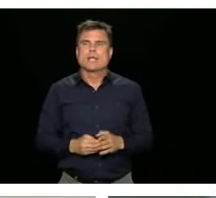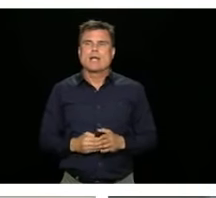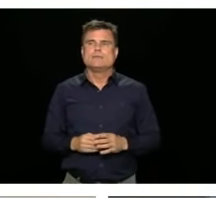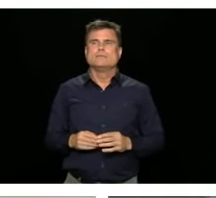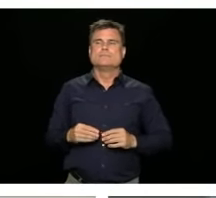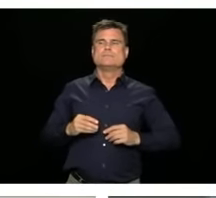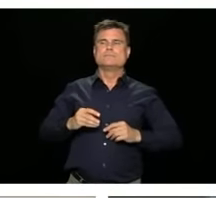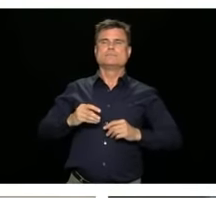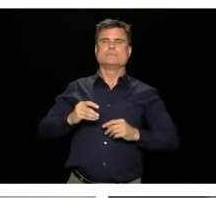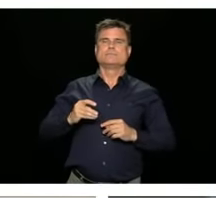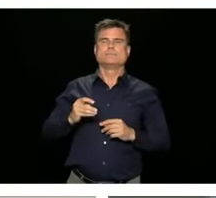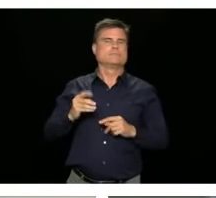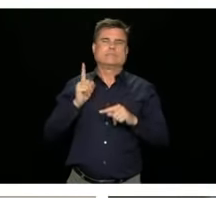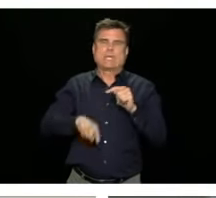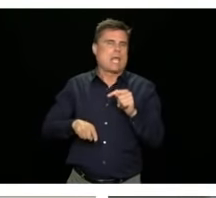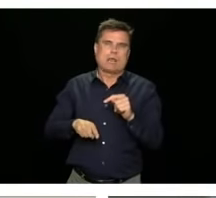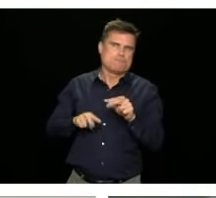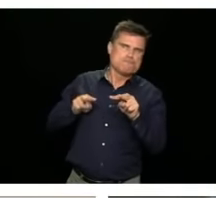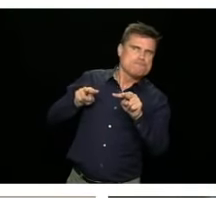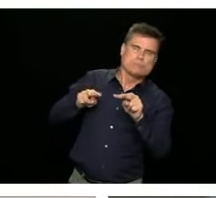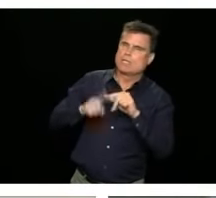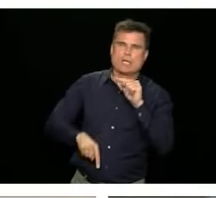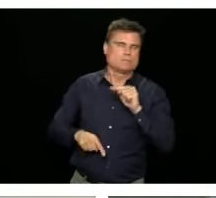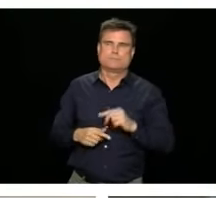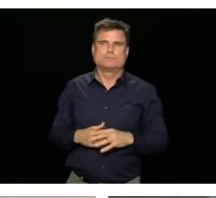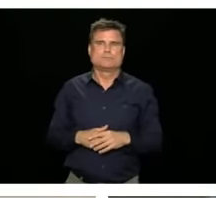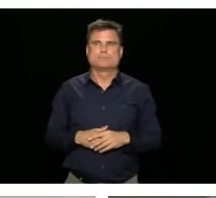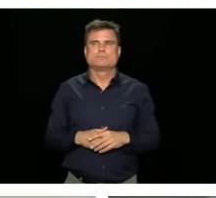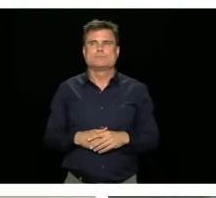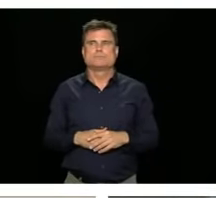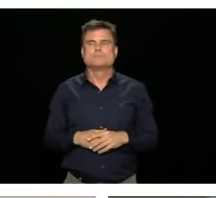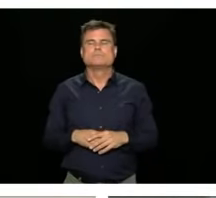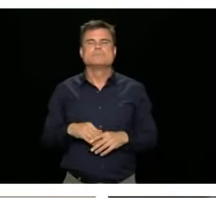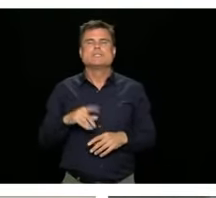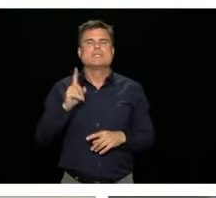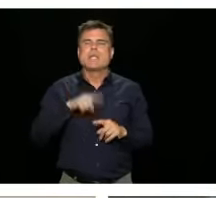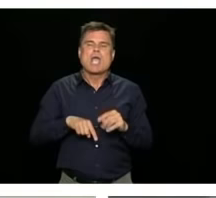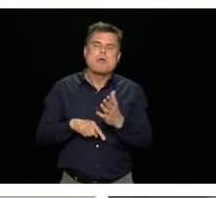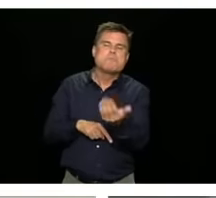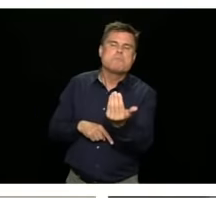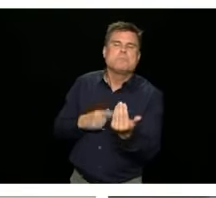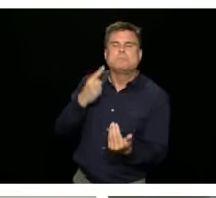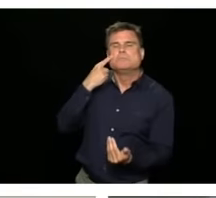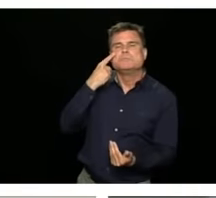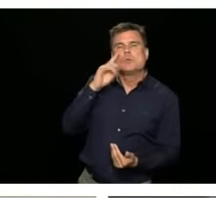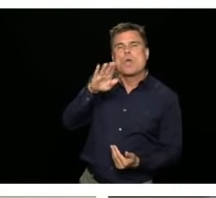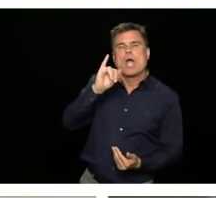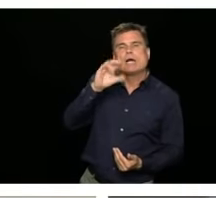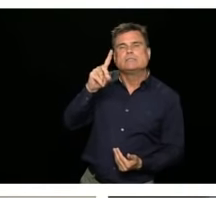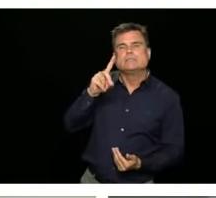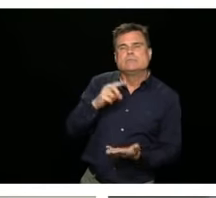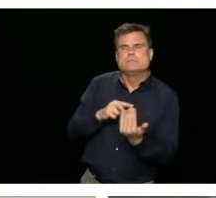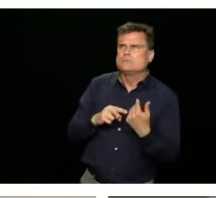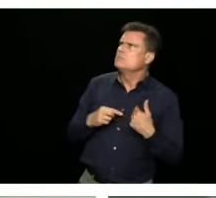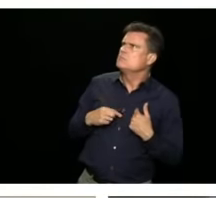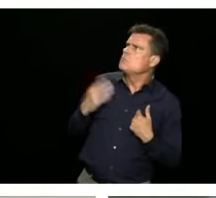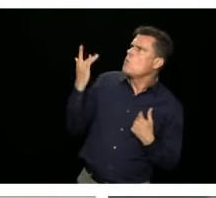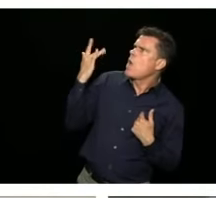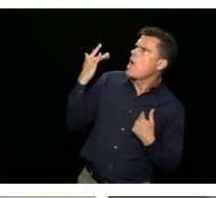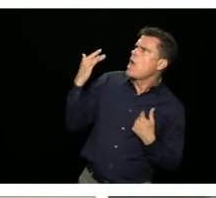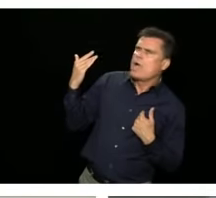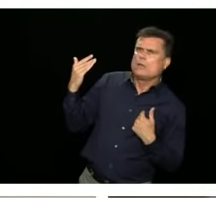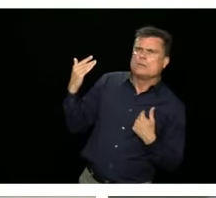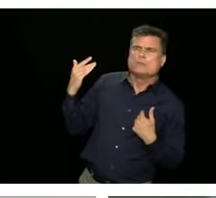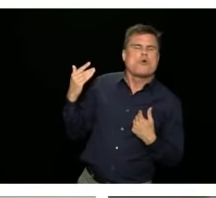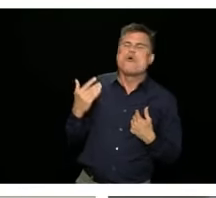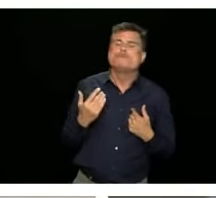who will be looking at this question, and she is probably looking at this question, and because sometimes the answers to address